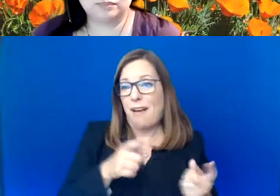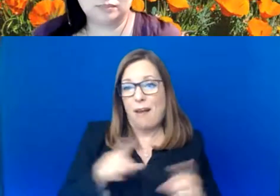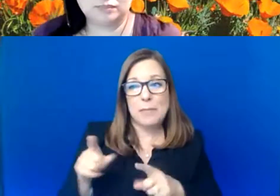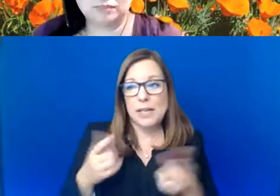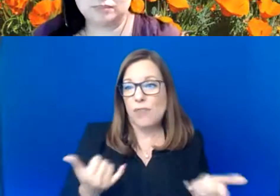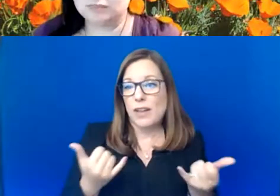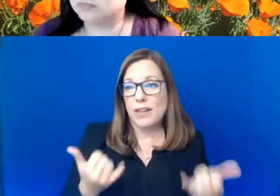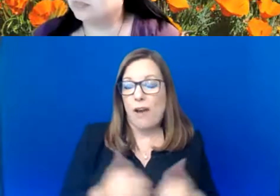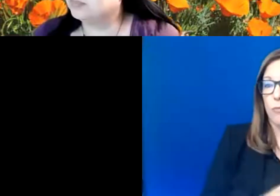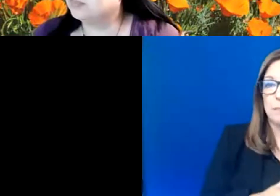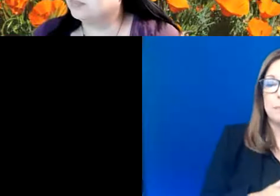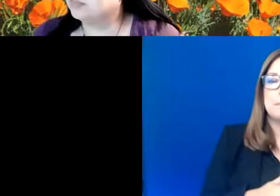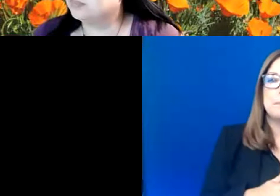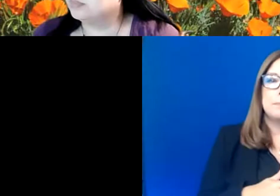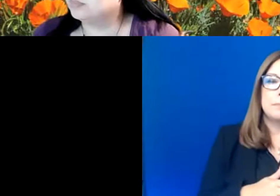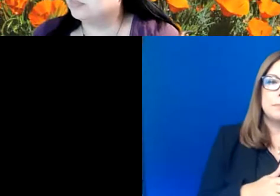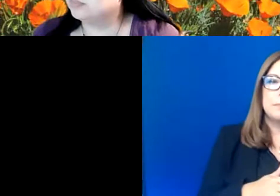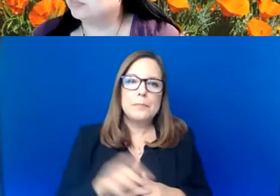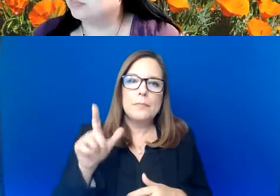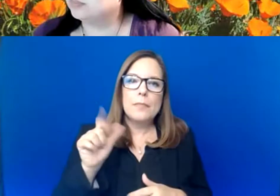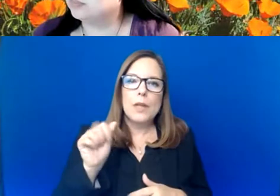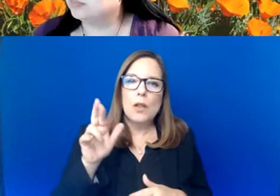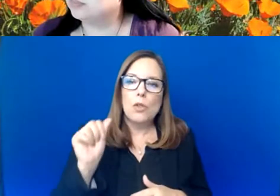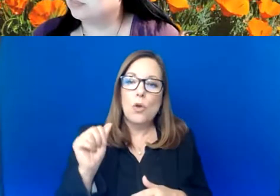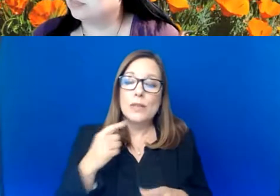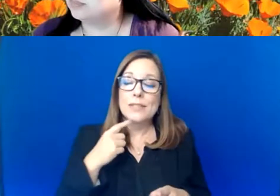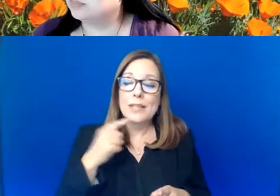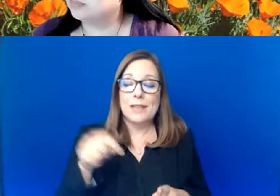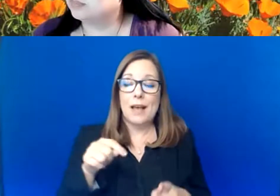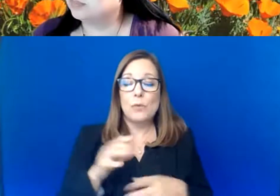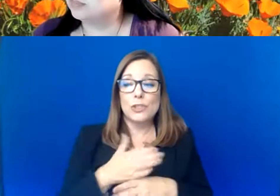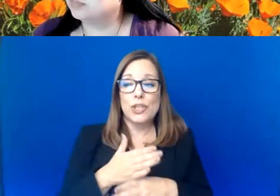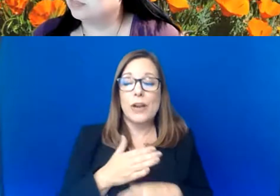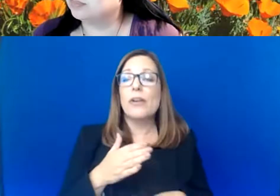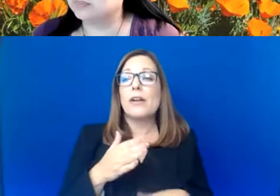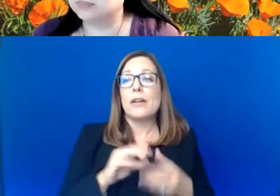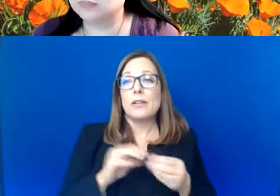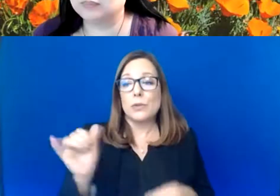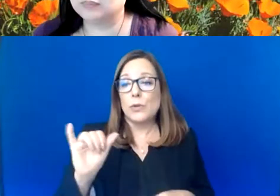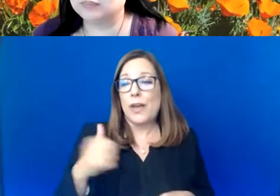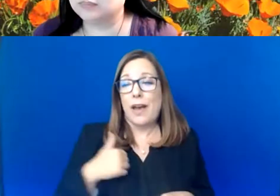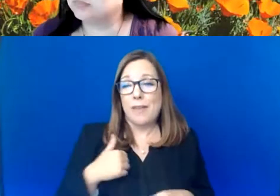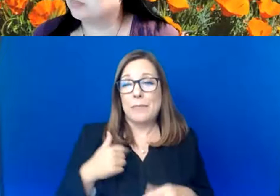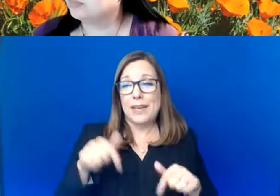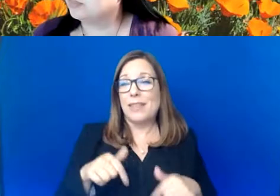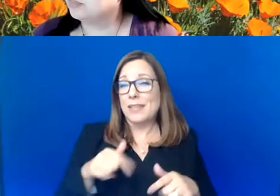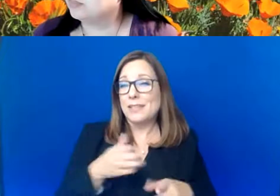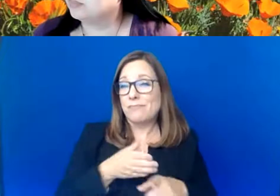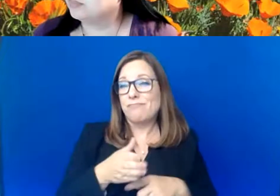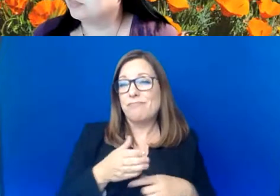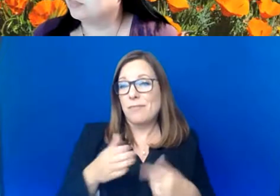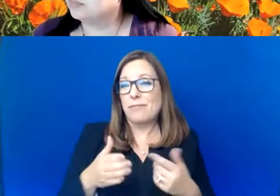You know, what I'll share is, you know, as somebody who's been doing this in the public sector for almost 30 years now,